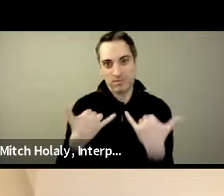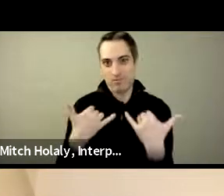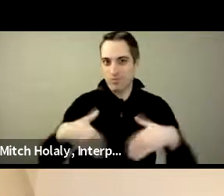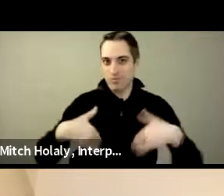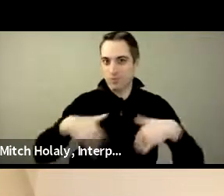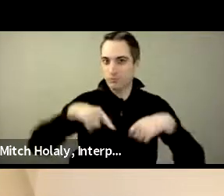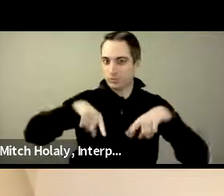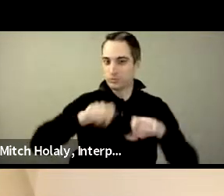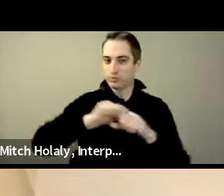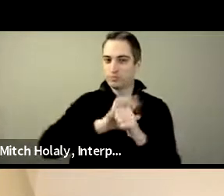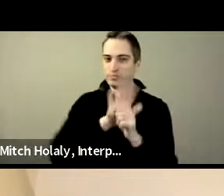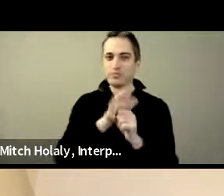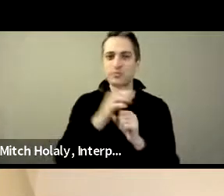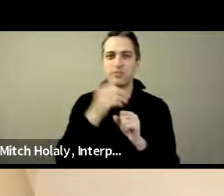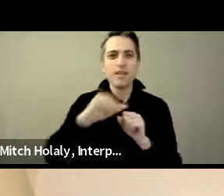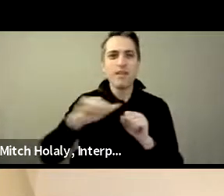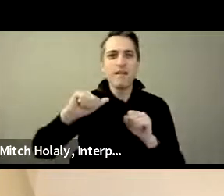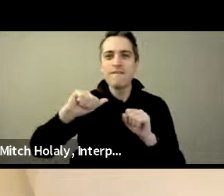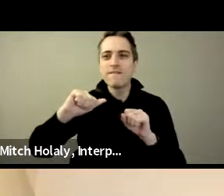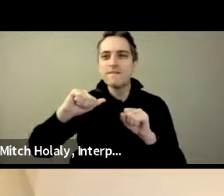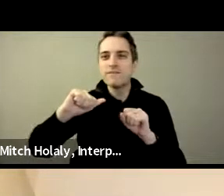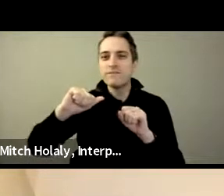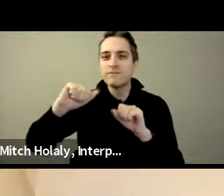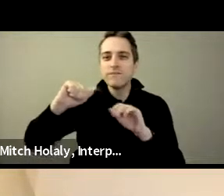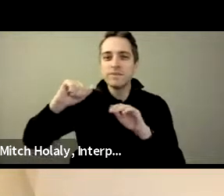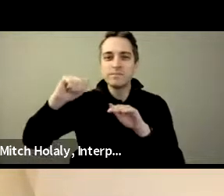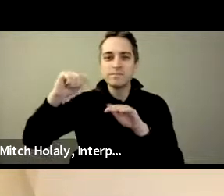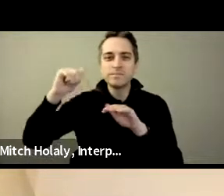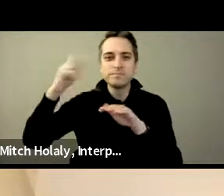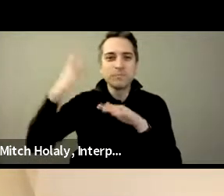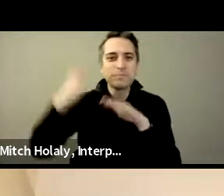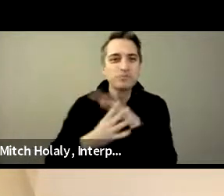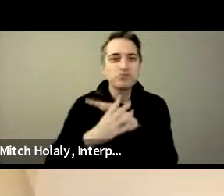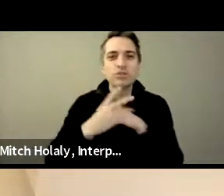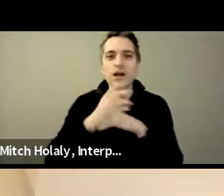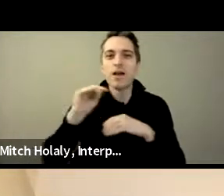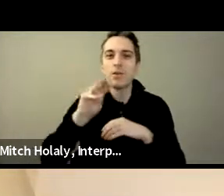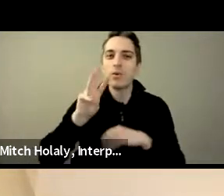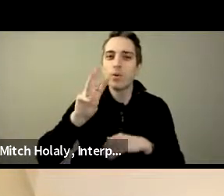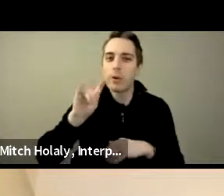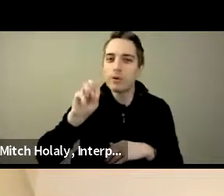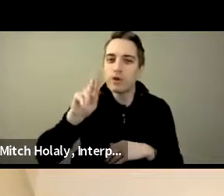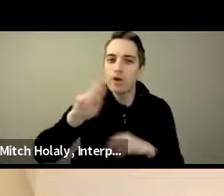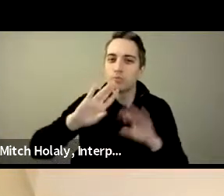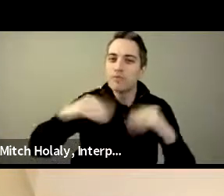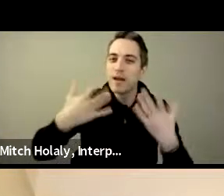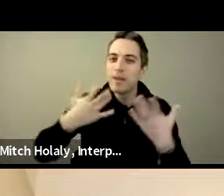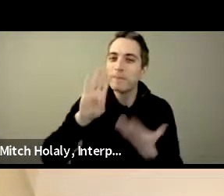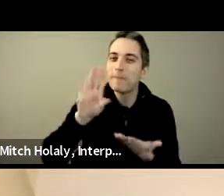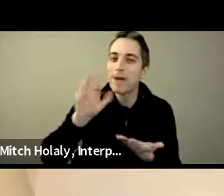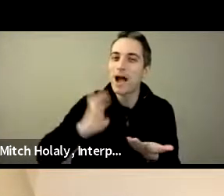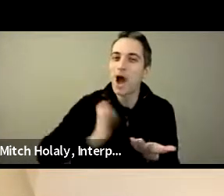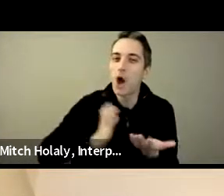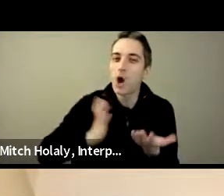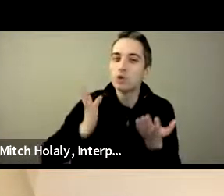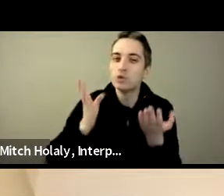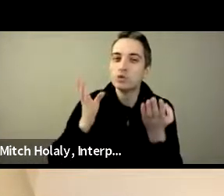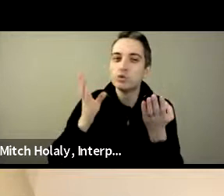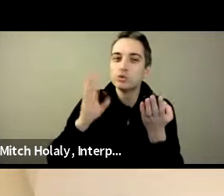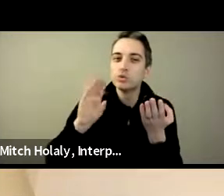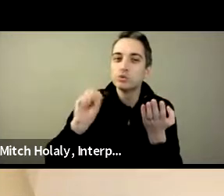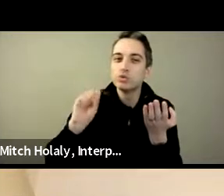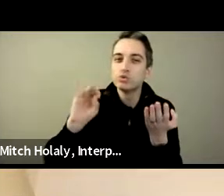the immigration, the webinars, and the services provided by our social services agencies would